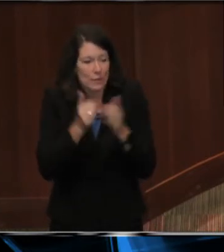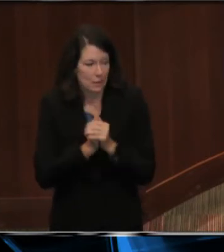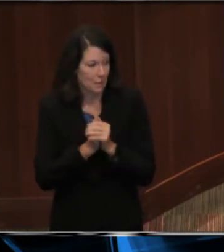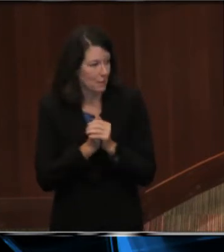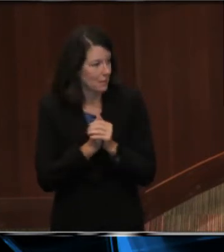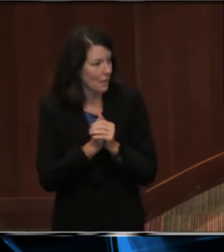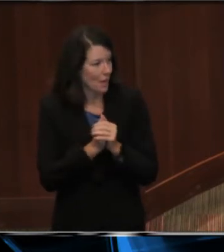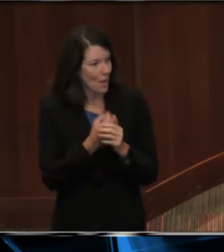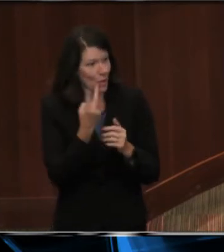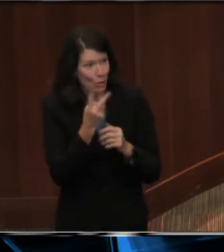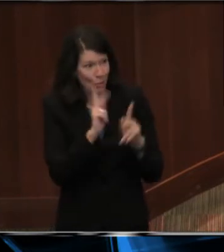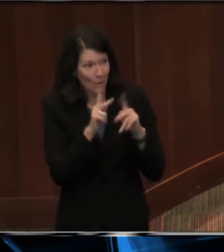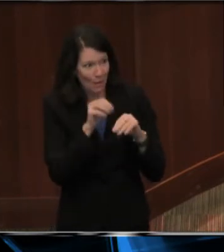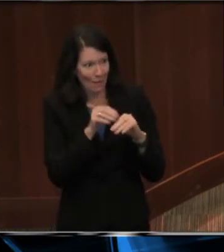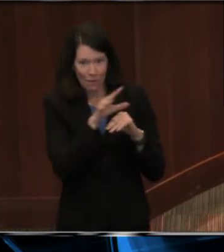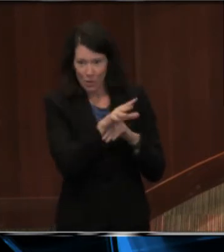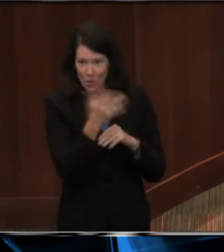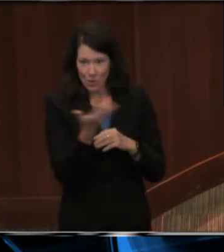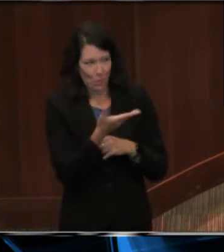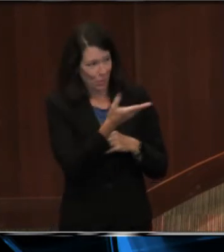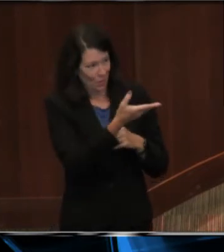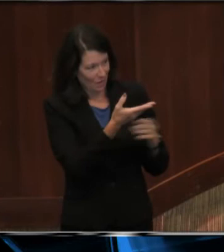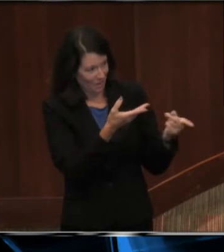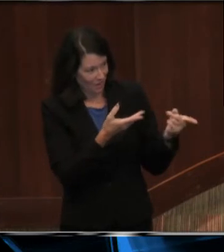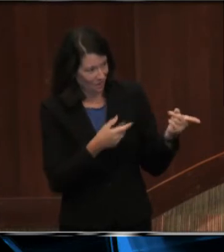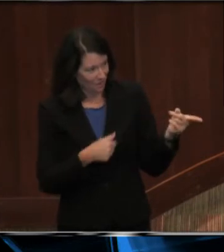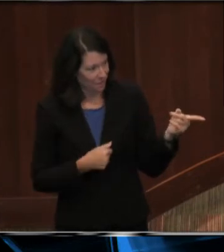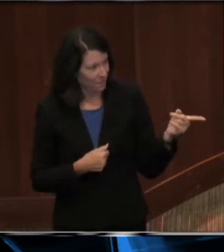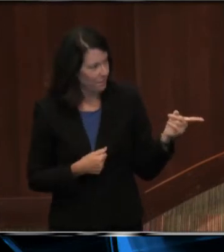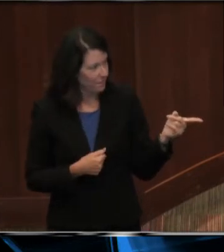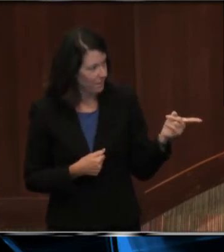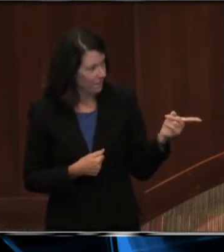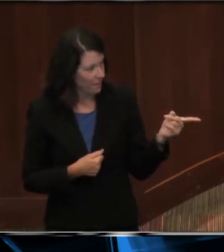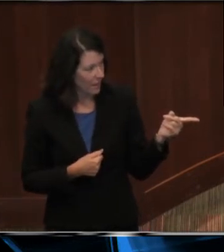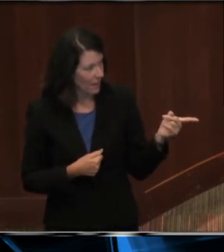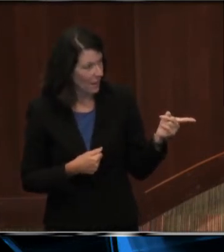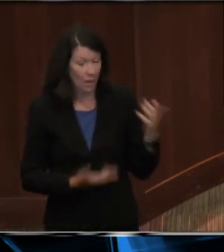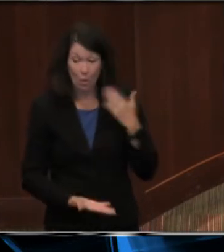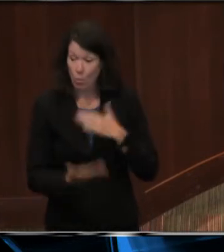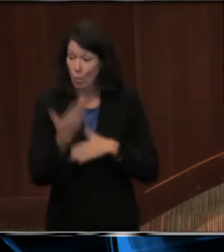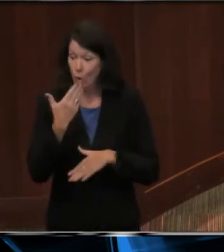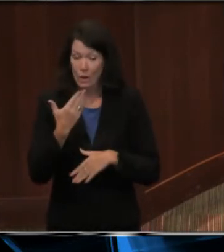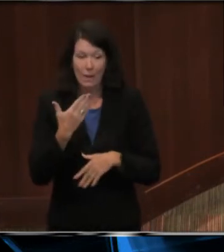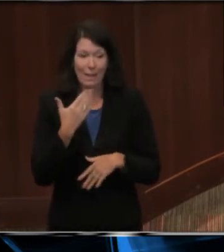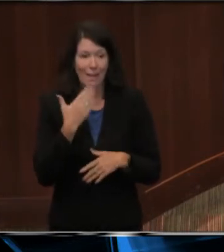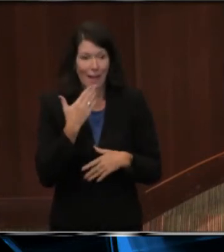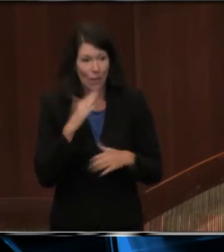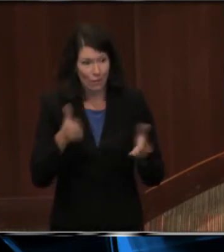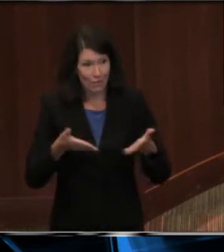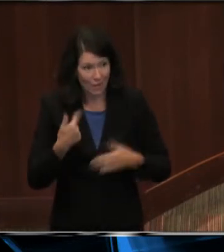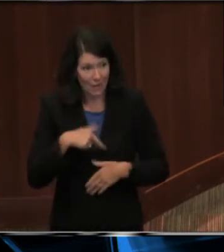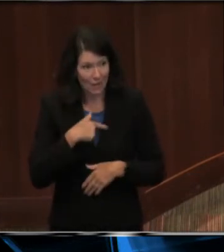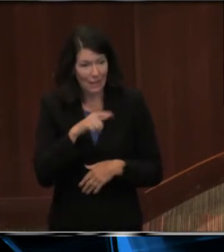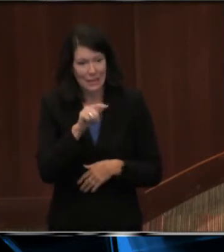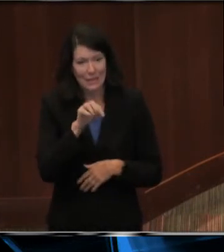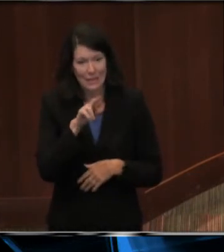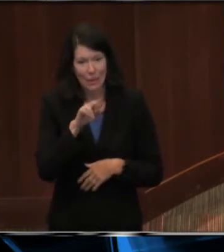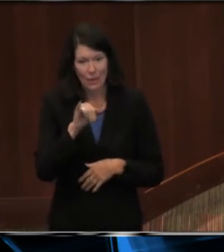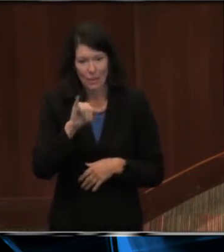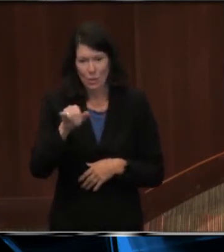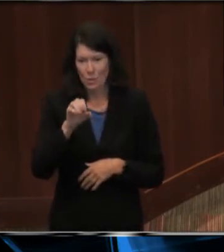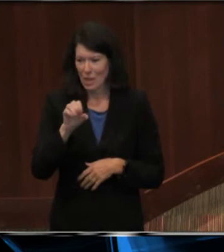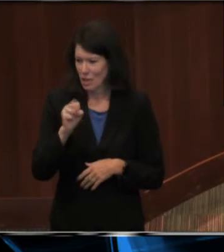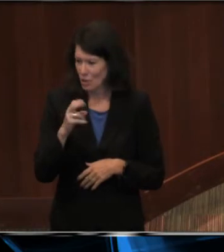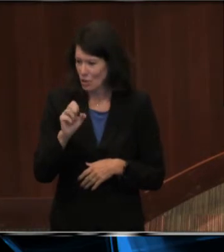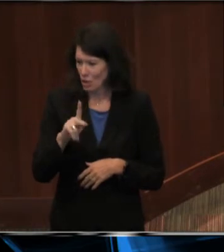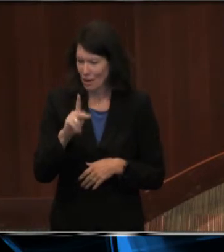speaking of artists and influencers, I'd next like to influence Terry Josiah Sharp. Hello, good morning. Thank you for having us. My name is Terry Josiah Sharp.